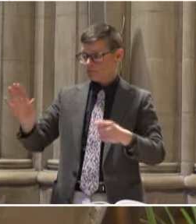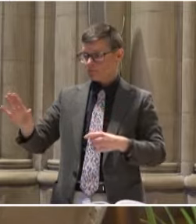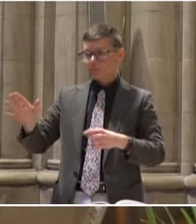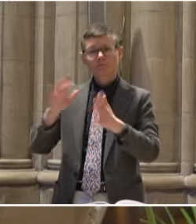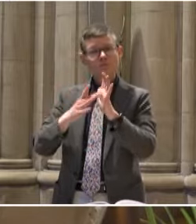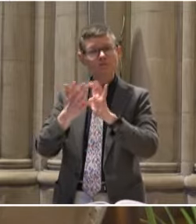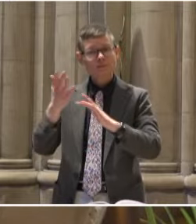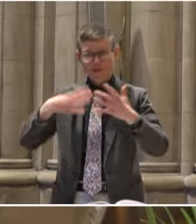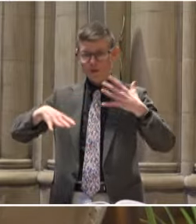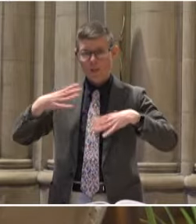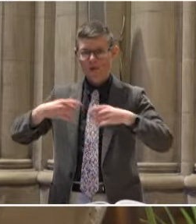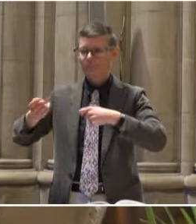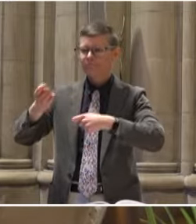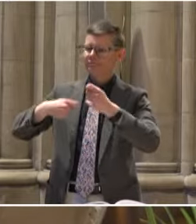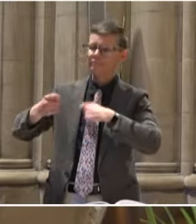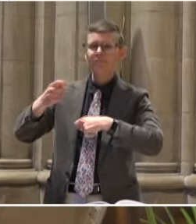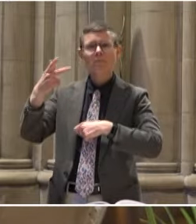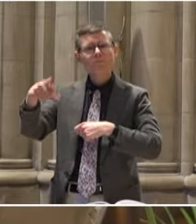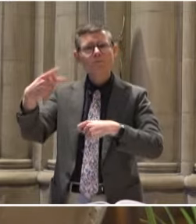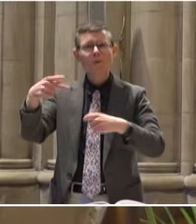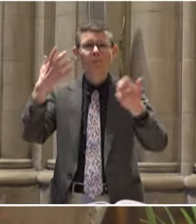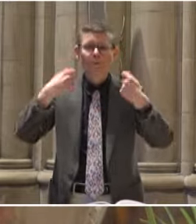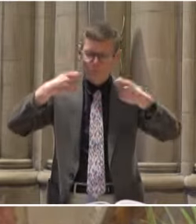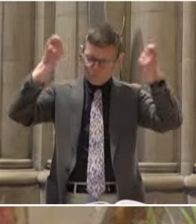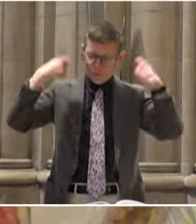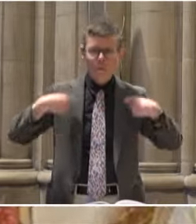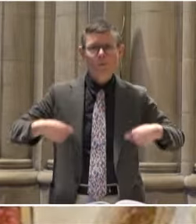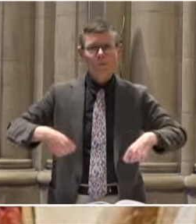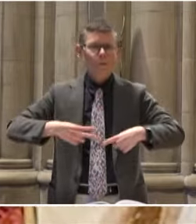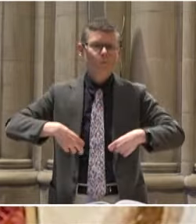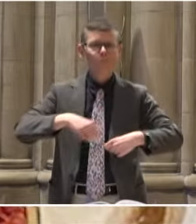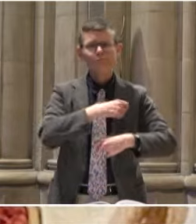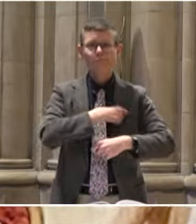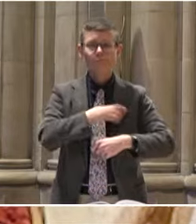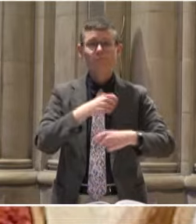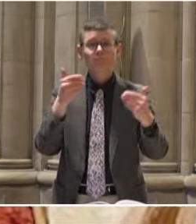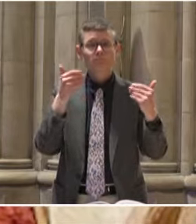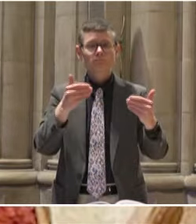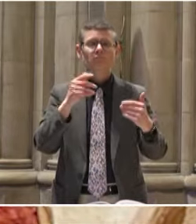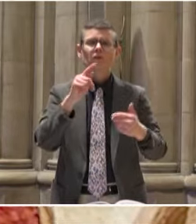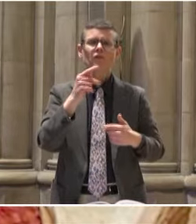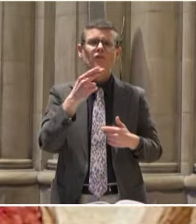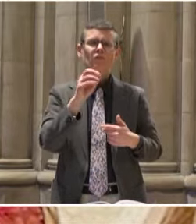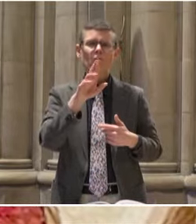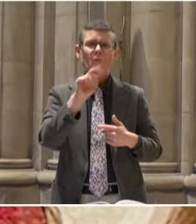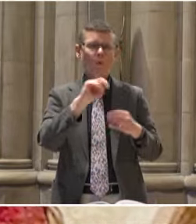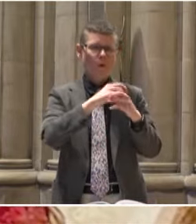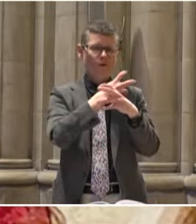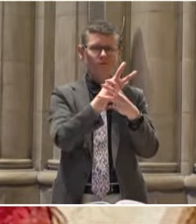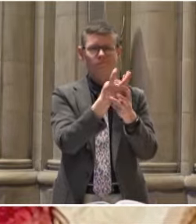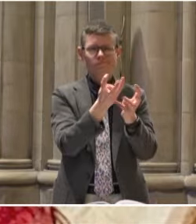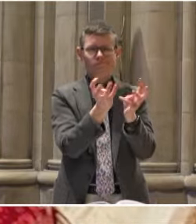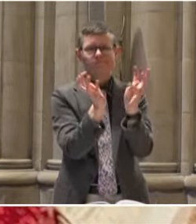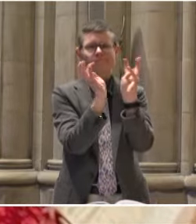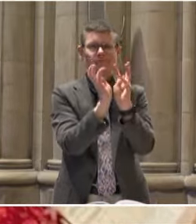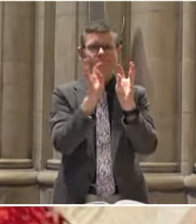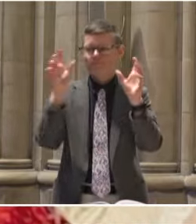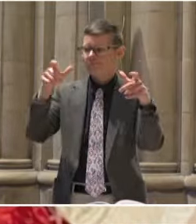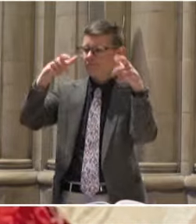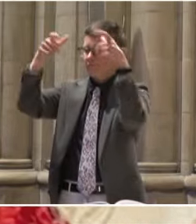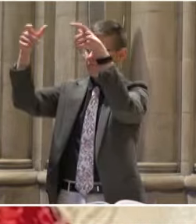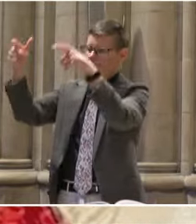Jesus in a purple cloak, and after twisting some thorns into a crown, they put it on him, and